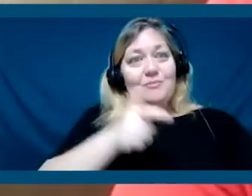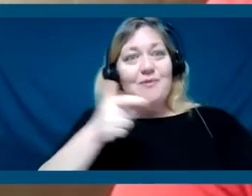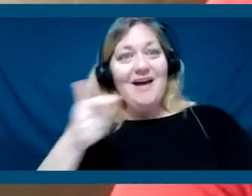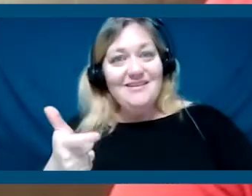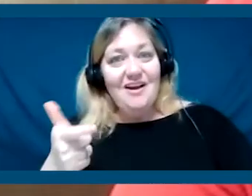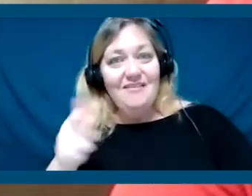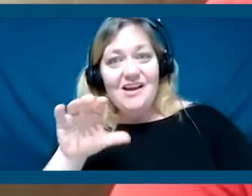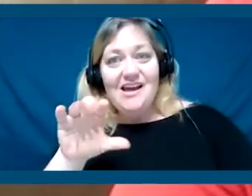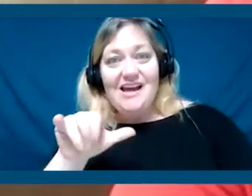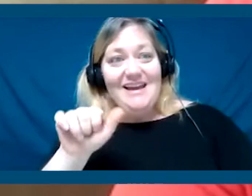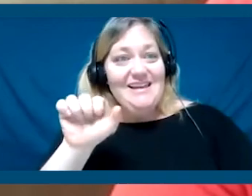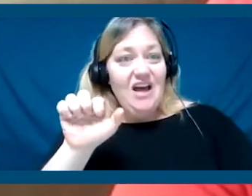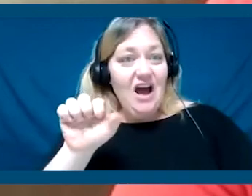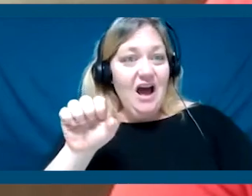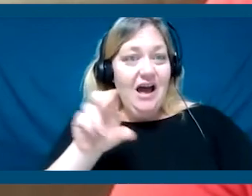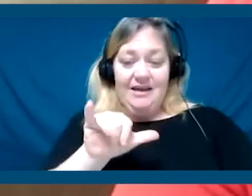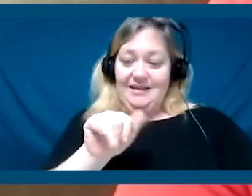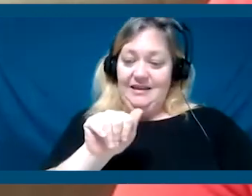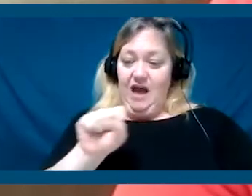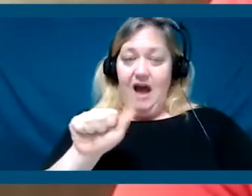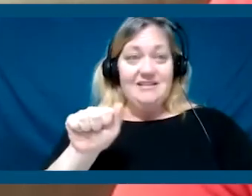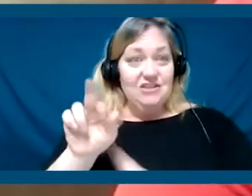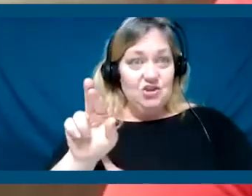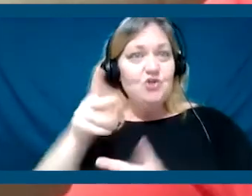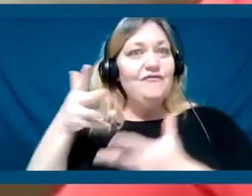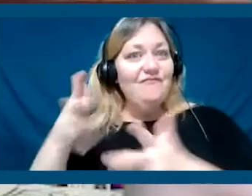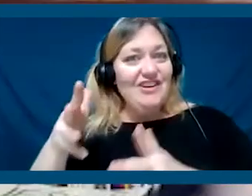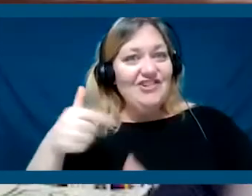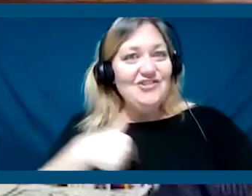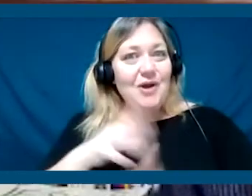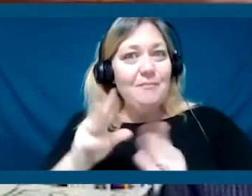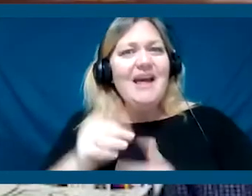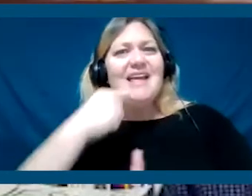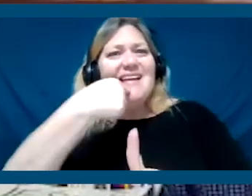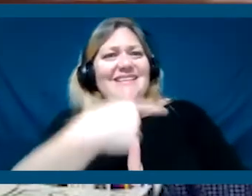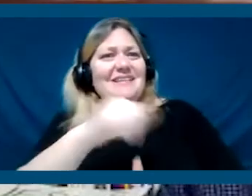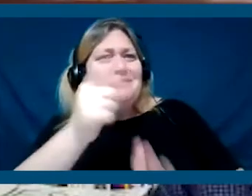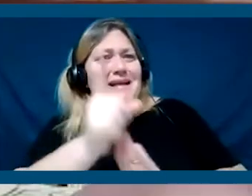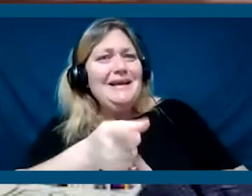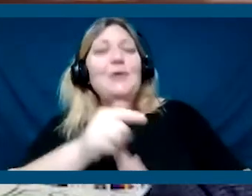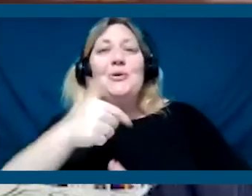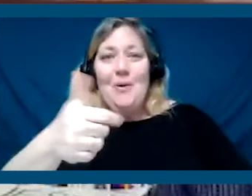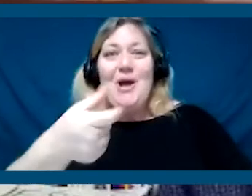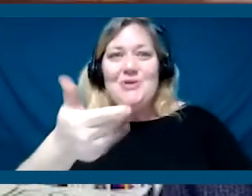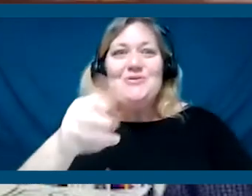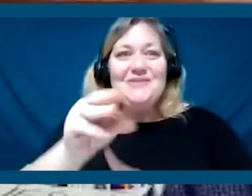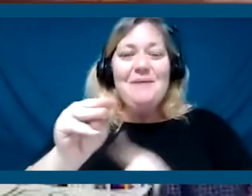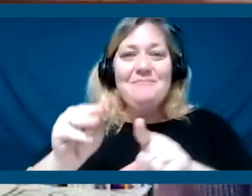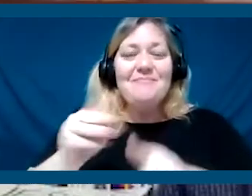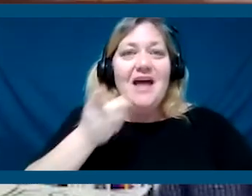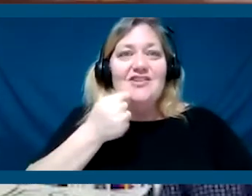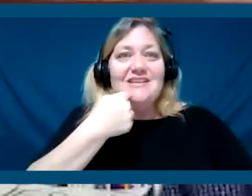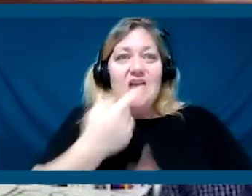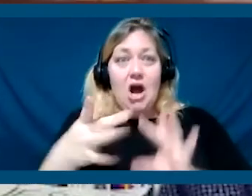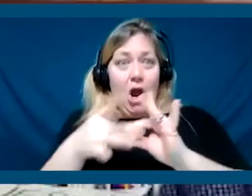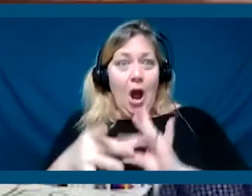to Yasser to finish us off. Can I say something in 10 seconds? Go ahead, Hussam. Because I just saw some